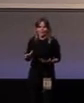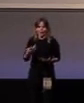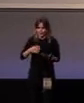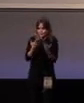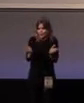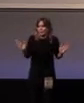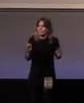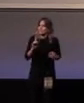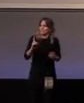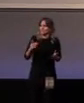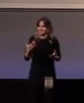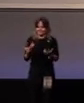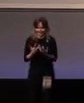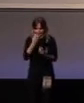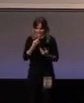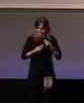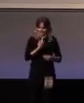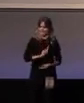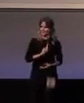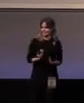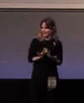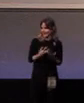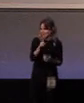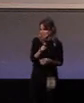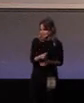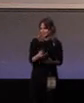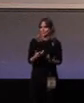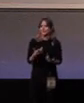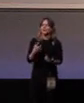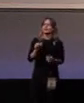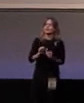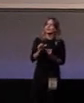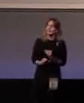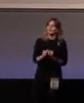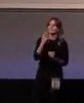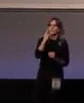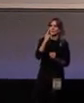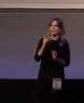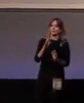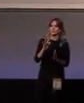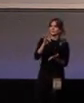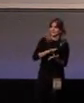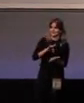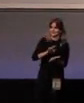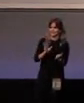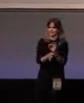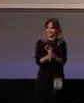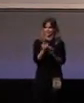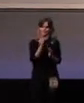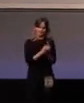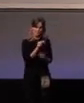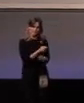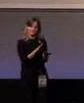en wendde eijsink gebouwd is citiz is instead of nationalisme mogelijk cti